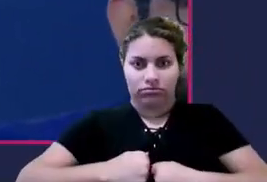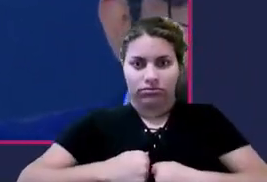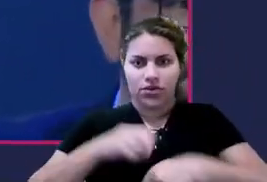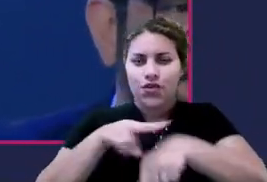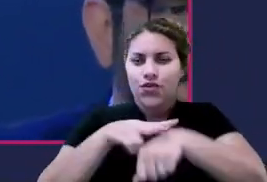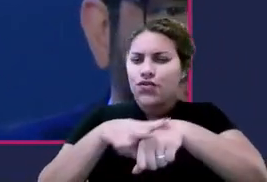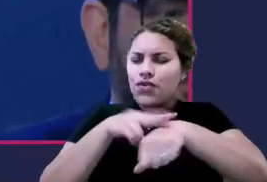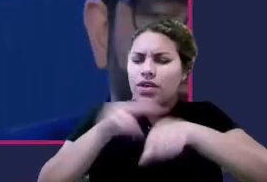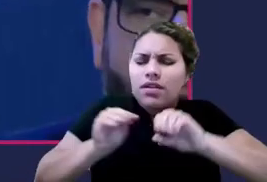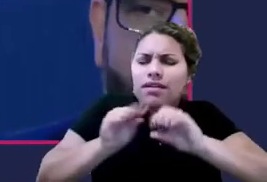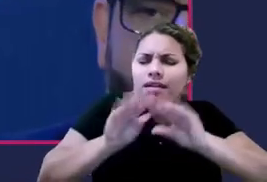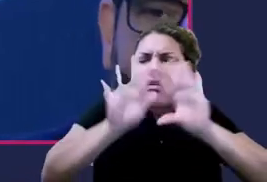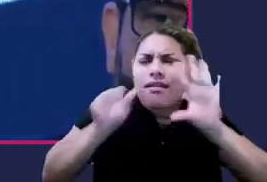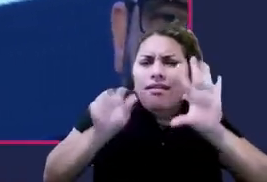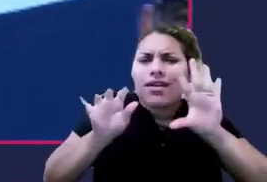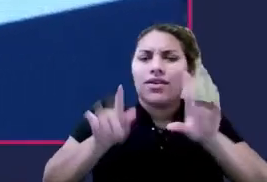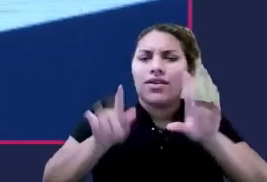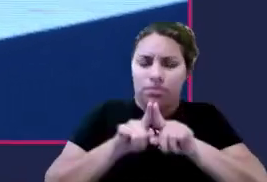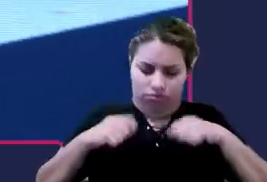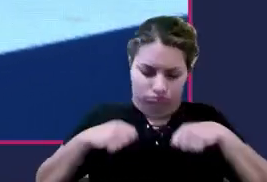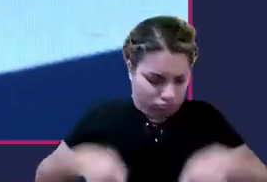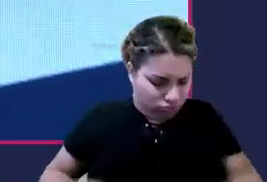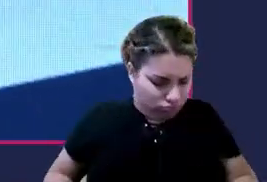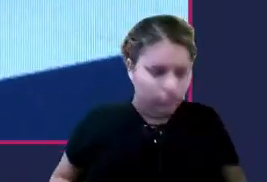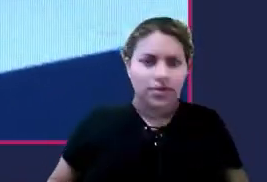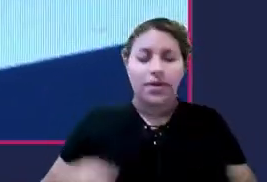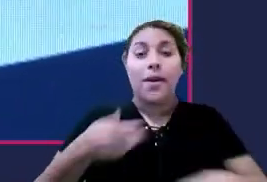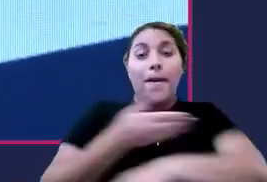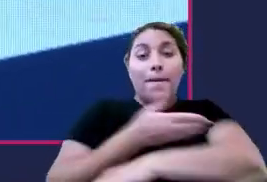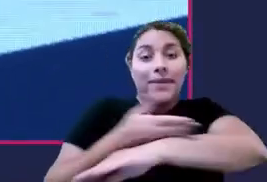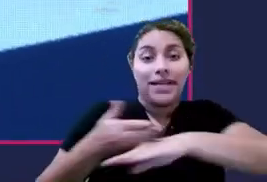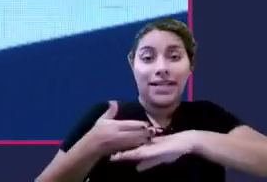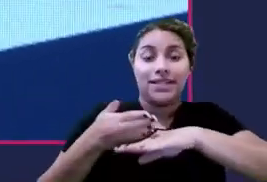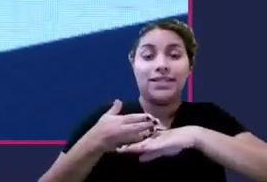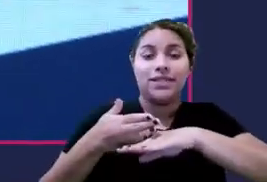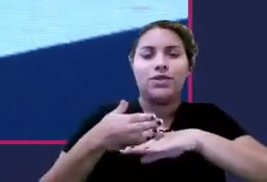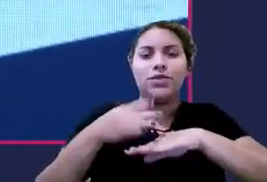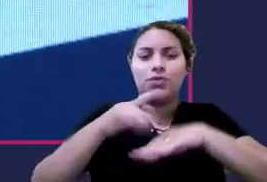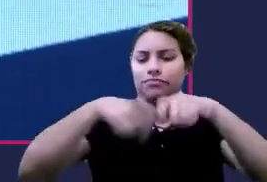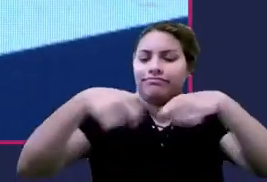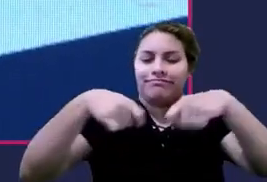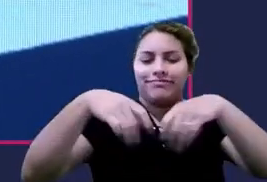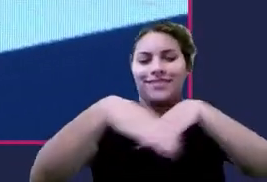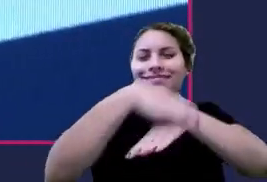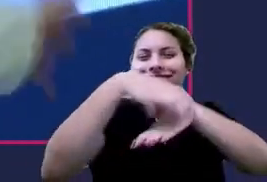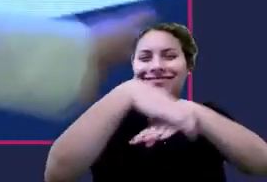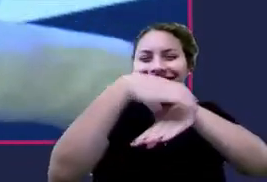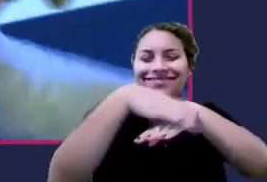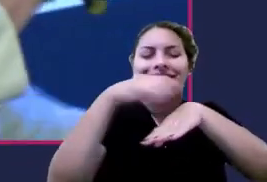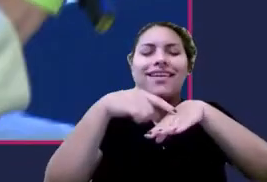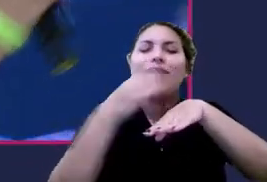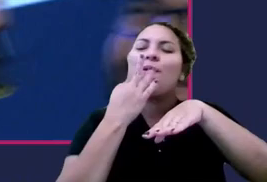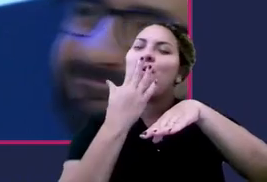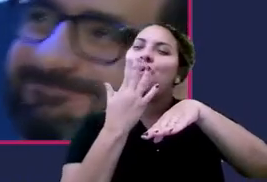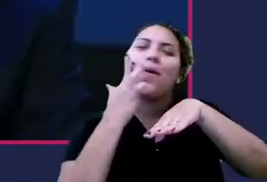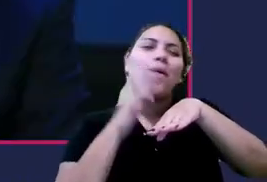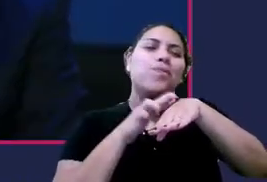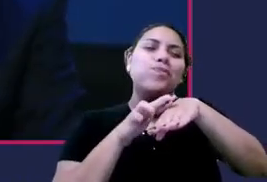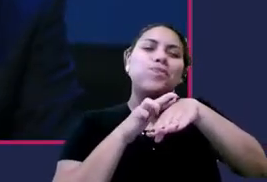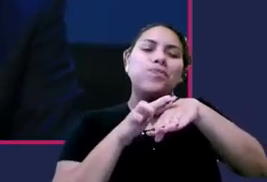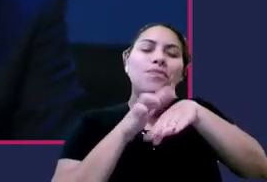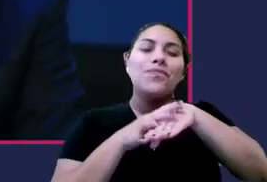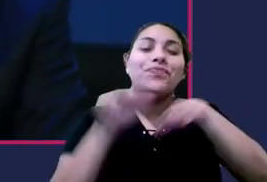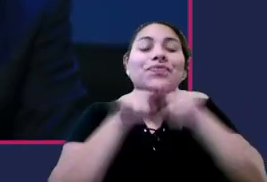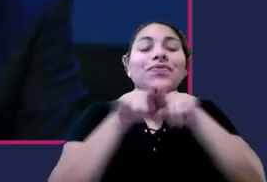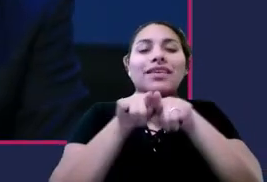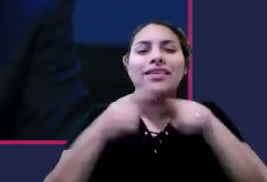ponytail. I'm wearing a very light green suit, a white shirt, and purple shoes. I am here